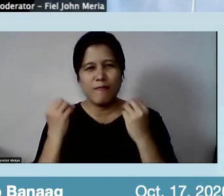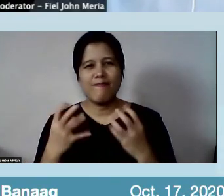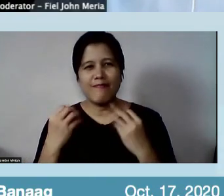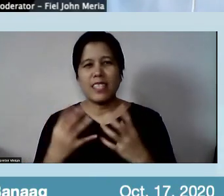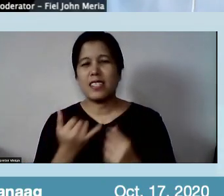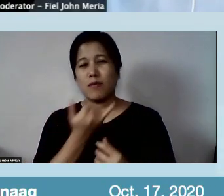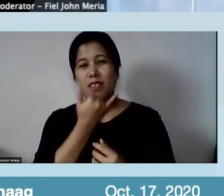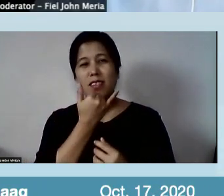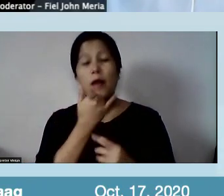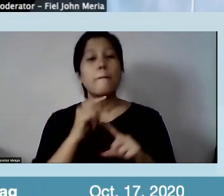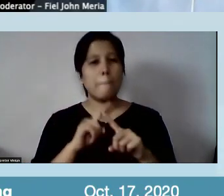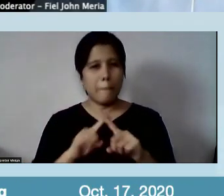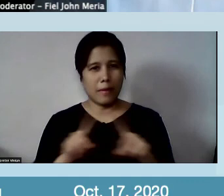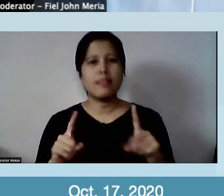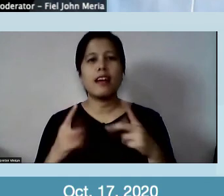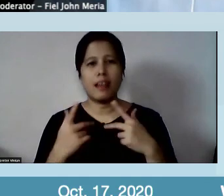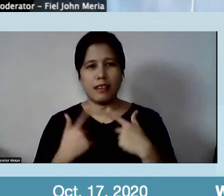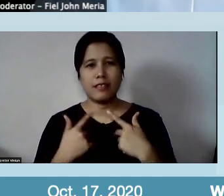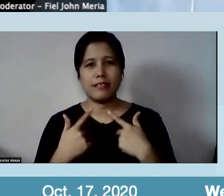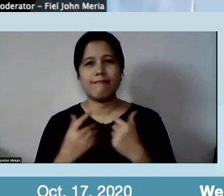but